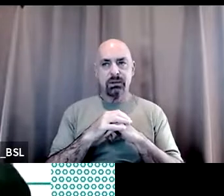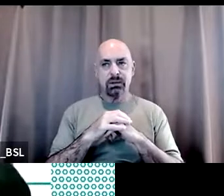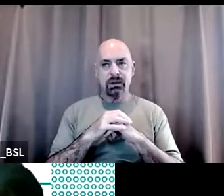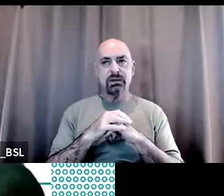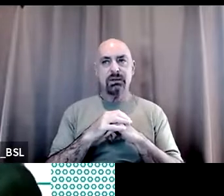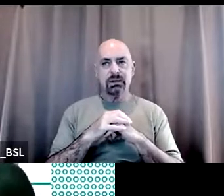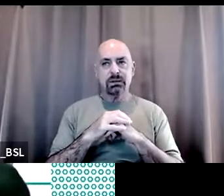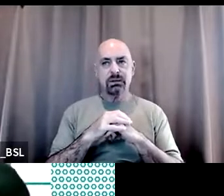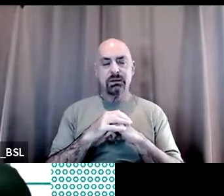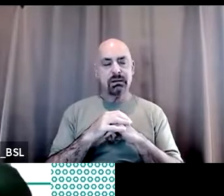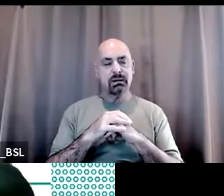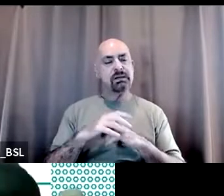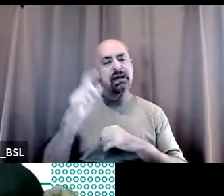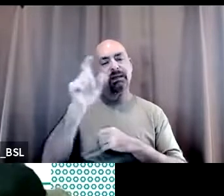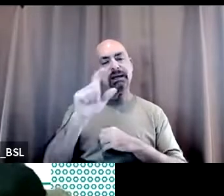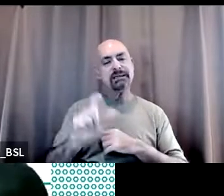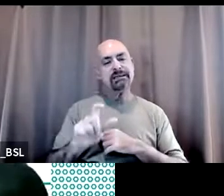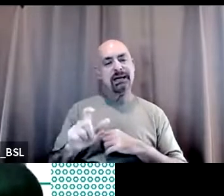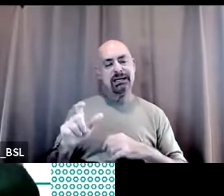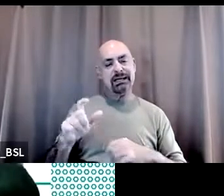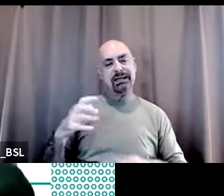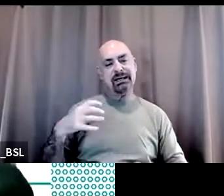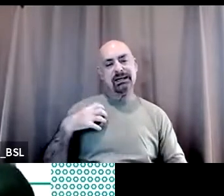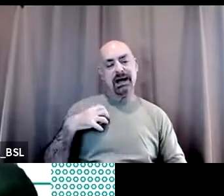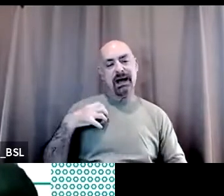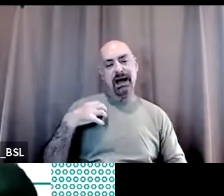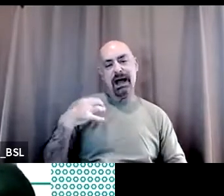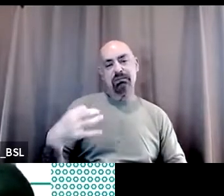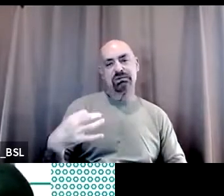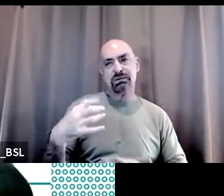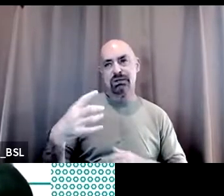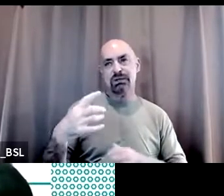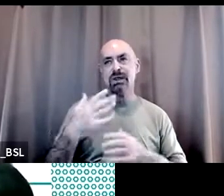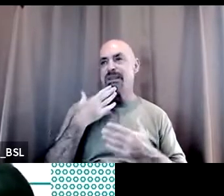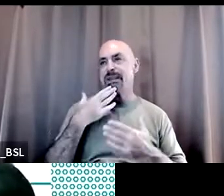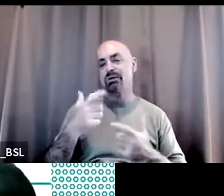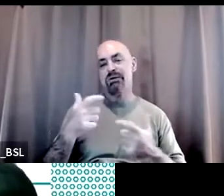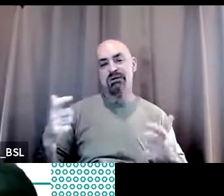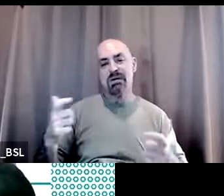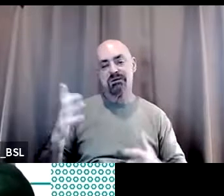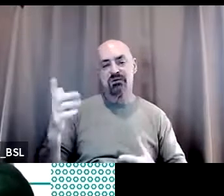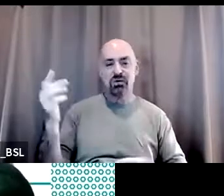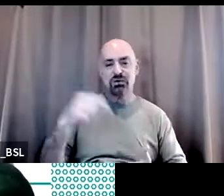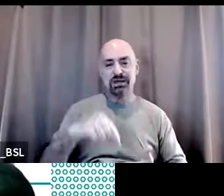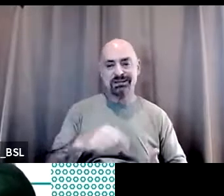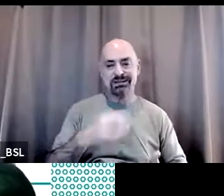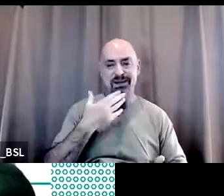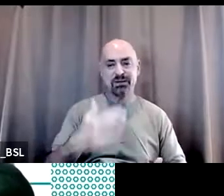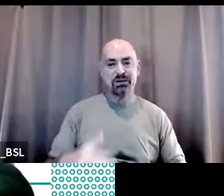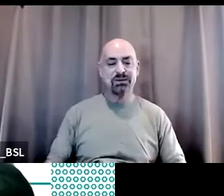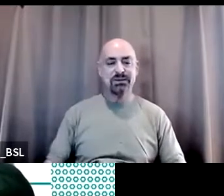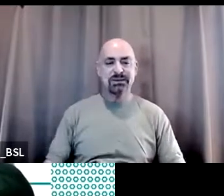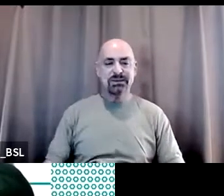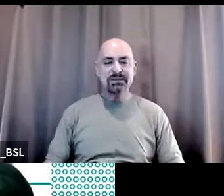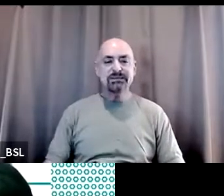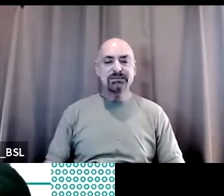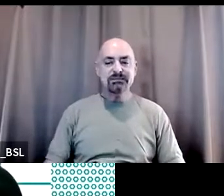Excellency, the Italian Ambassador, Ulaanbaatar. So I thank you very much for their presence. Thank you very much.